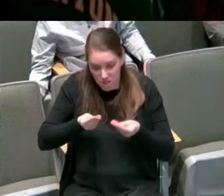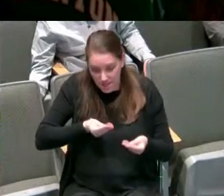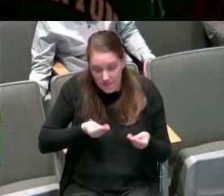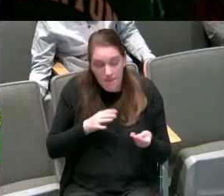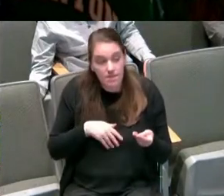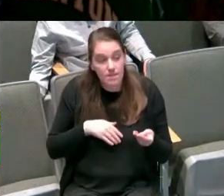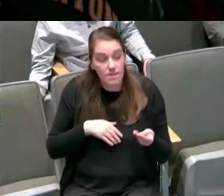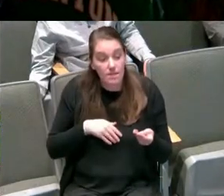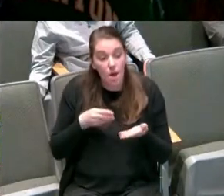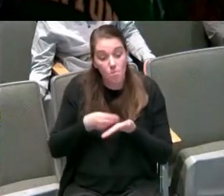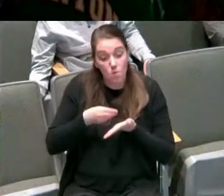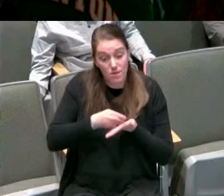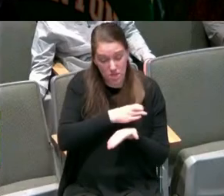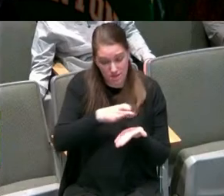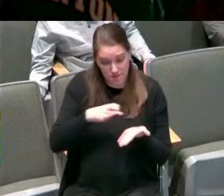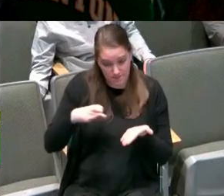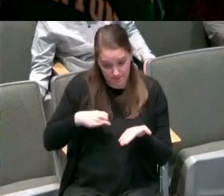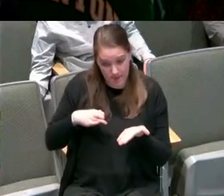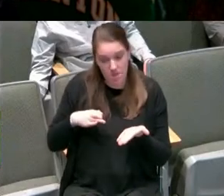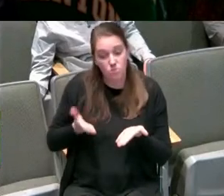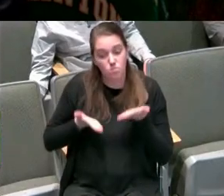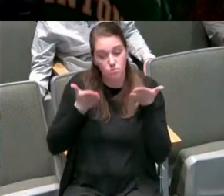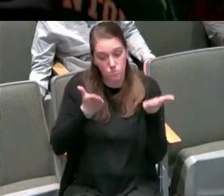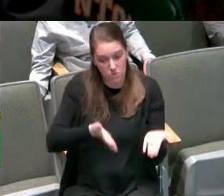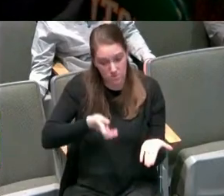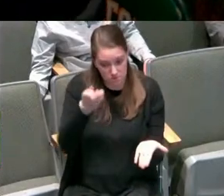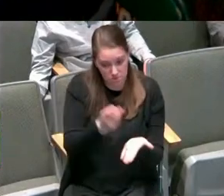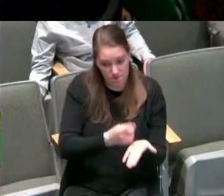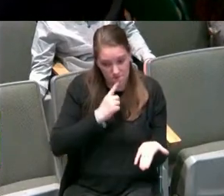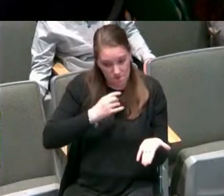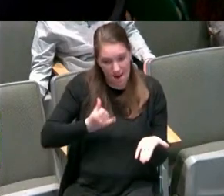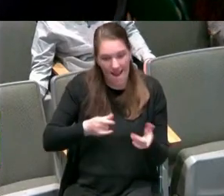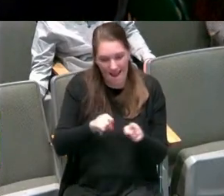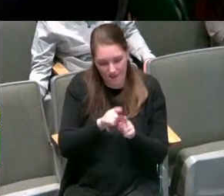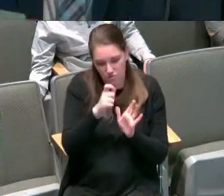the motion as written in the warrant articles and motions document